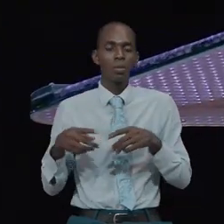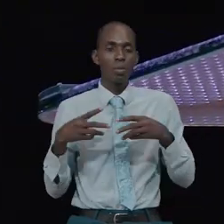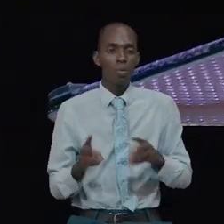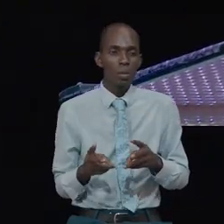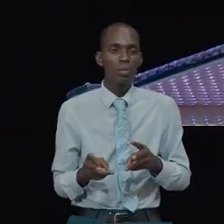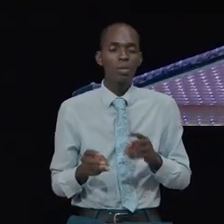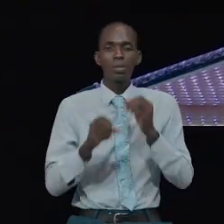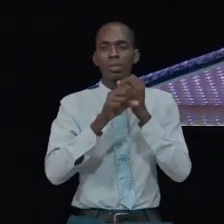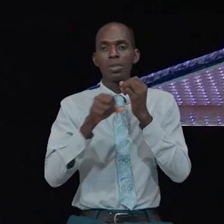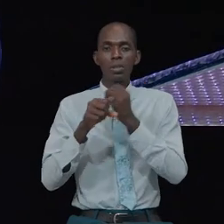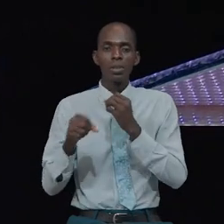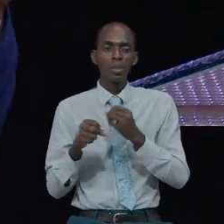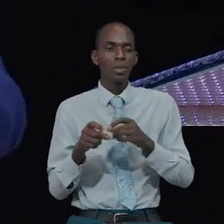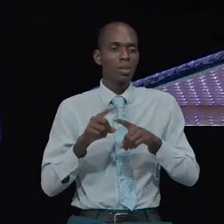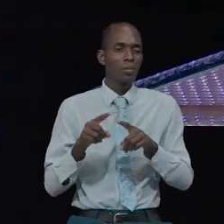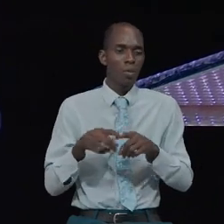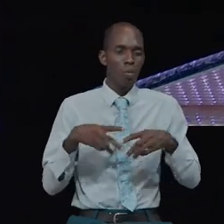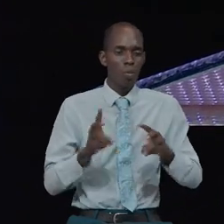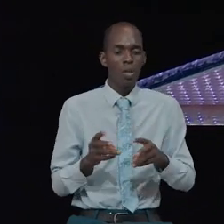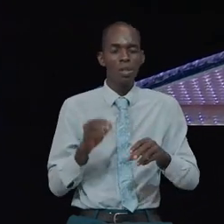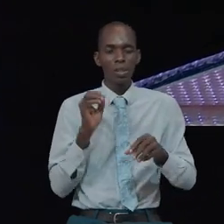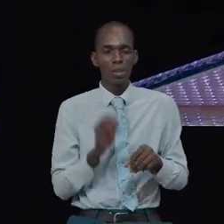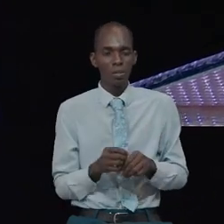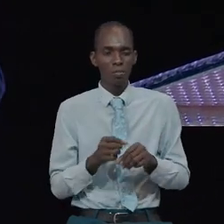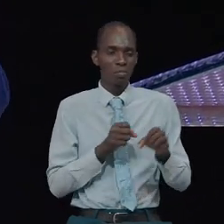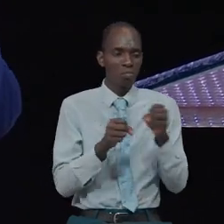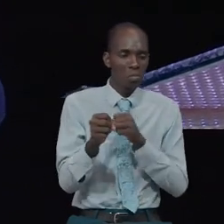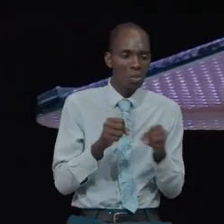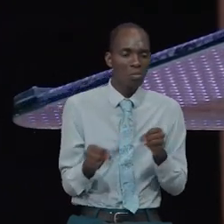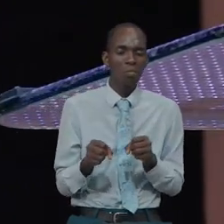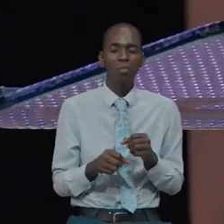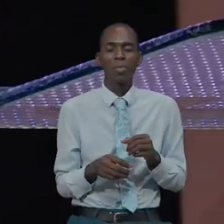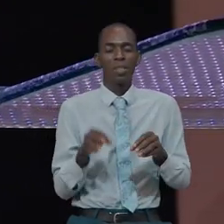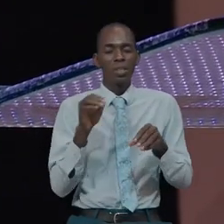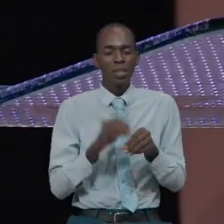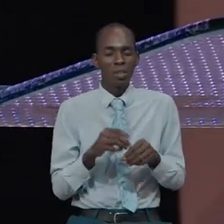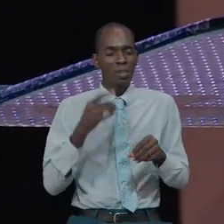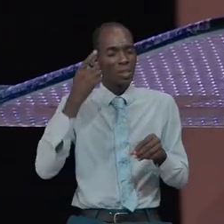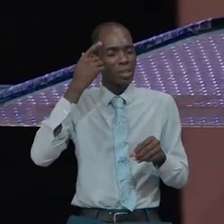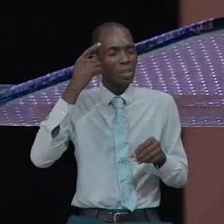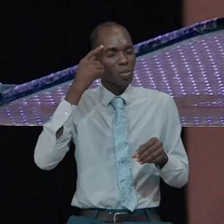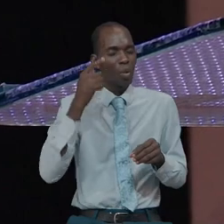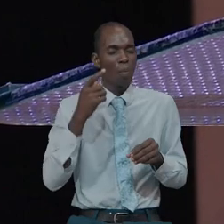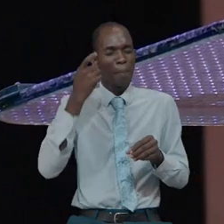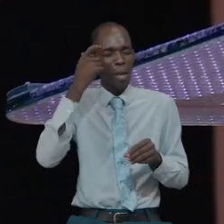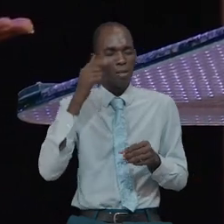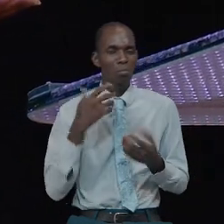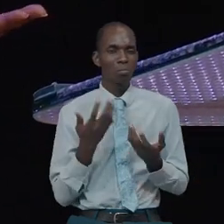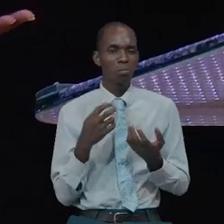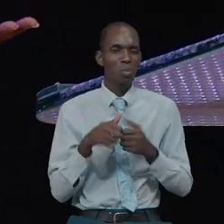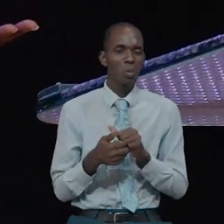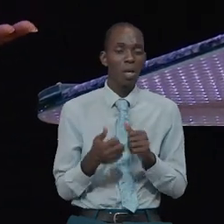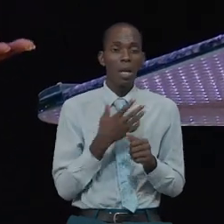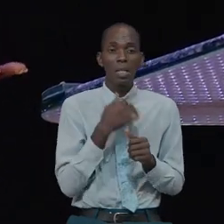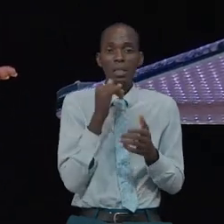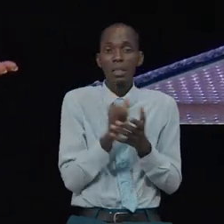protest in various ways, violence, and they protest in various ways, psychological. And now it says